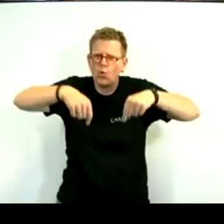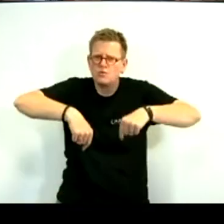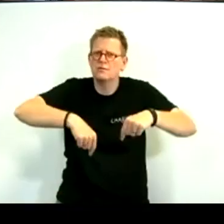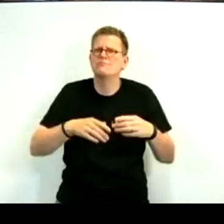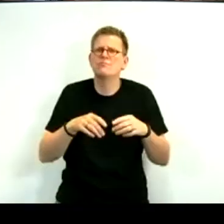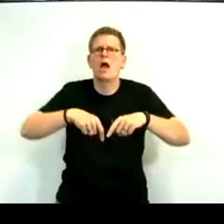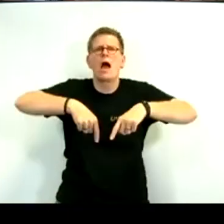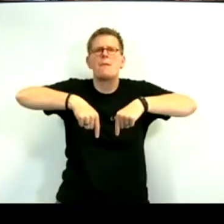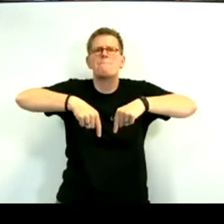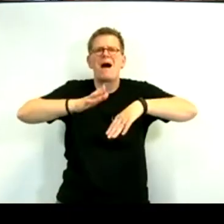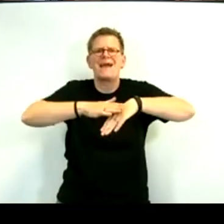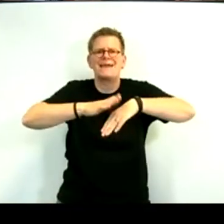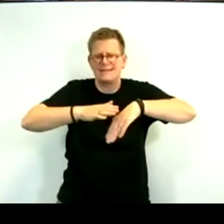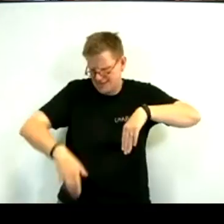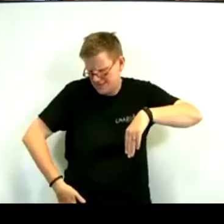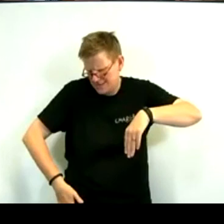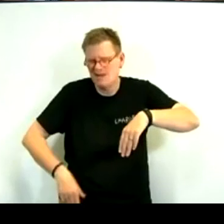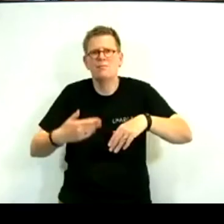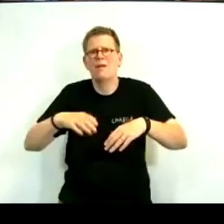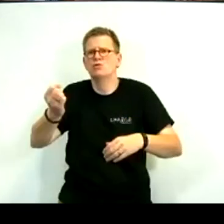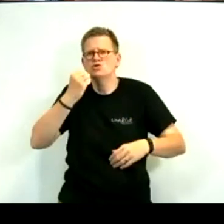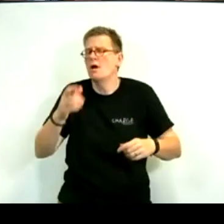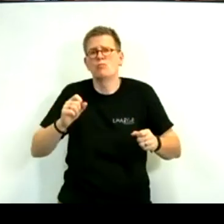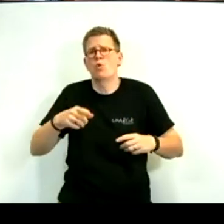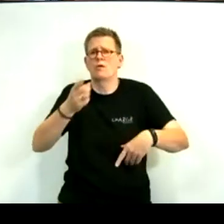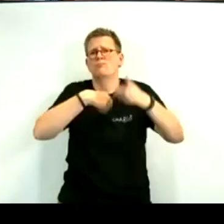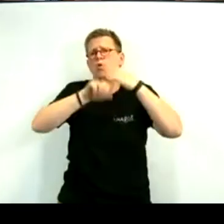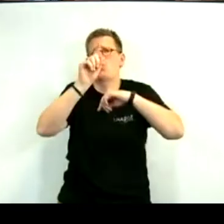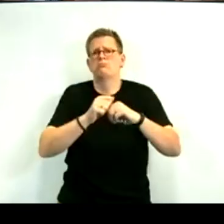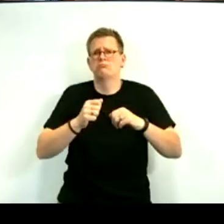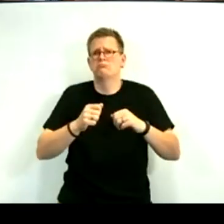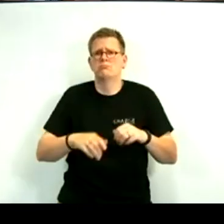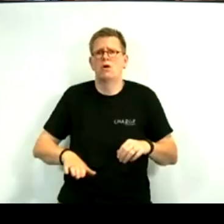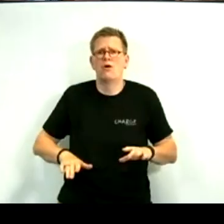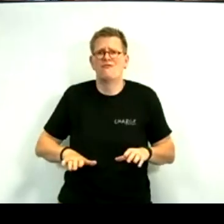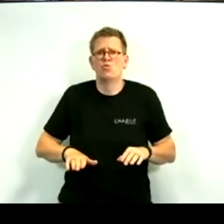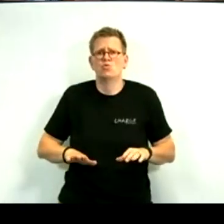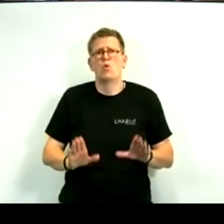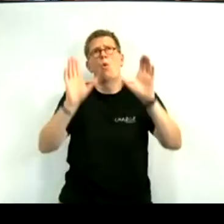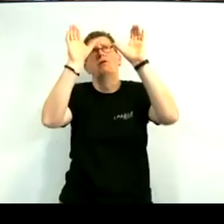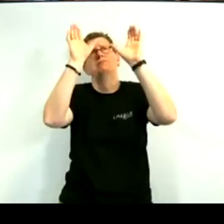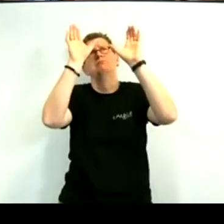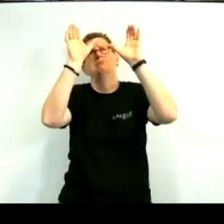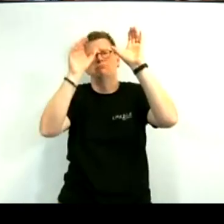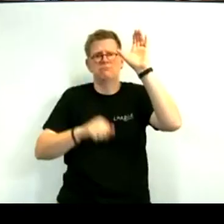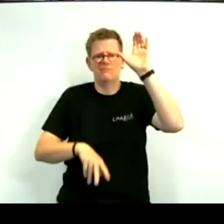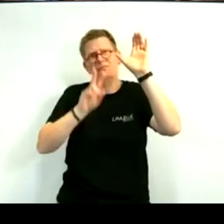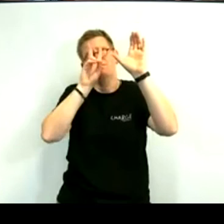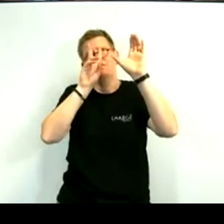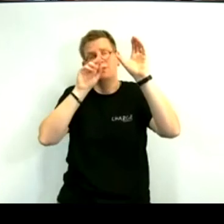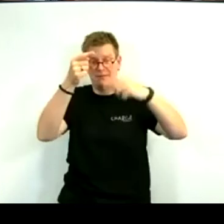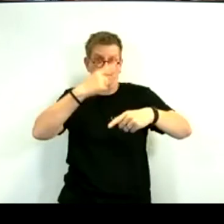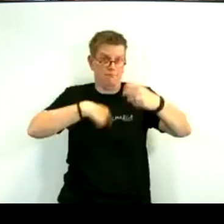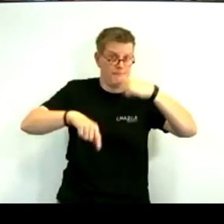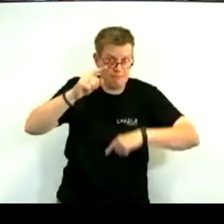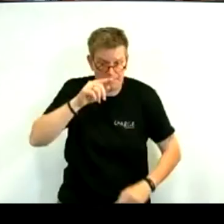use your feet to hold things steady? If he sits up and holds this in his hands, it's going to move all over the